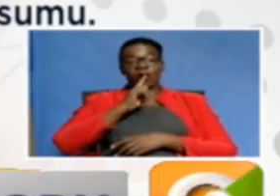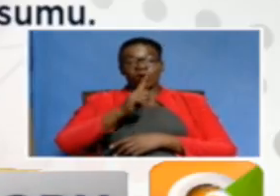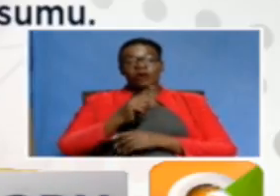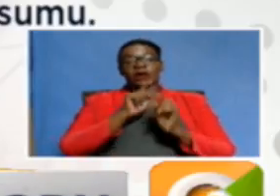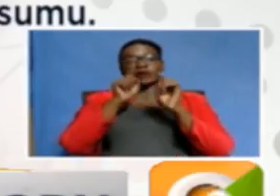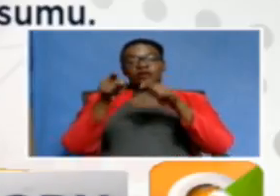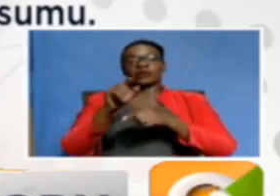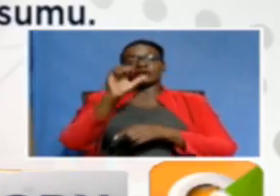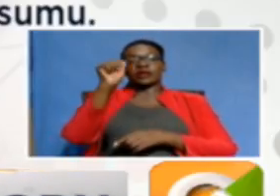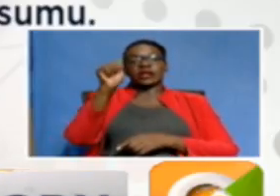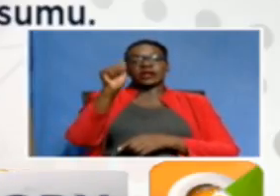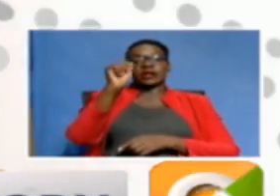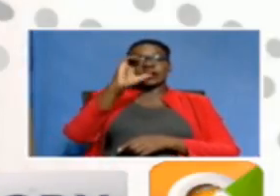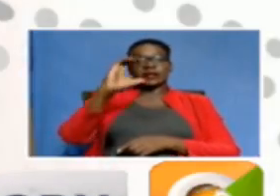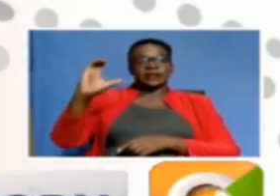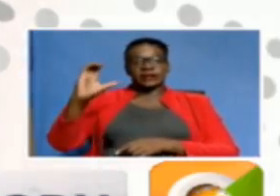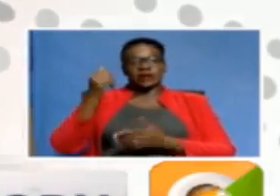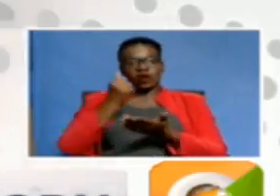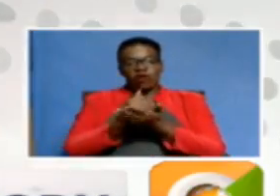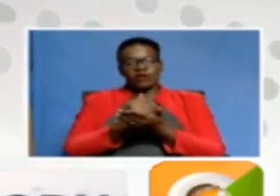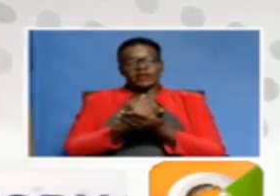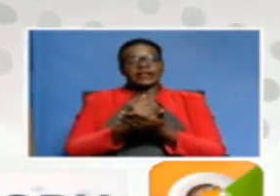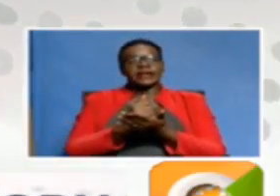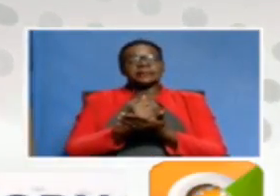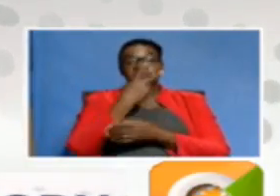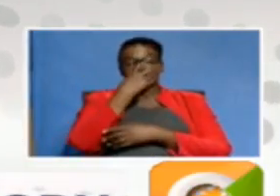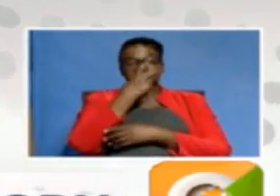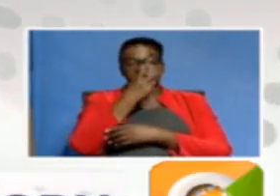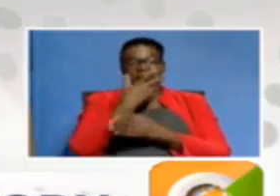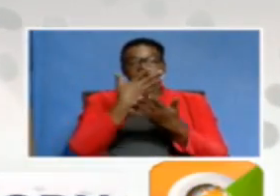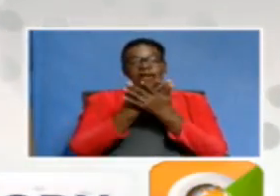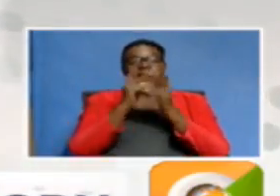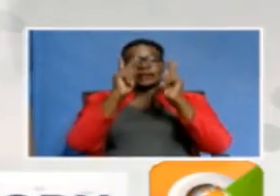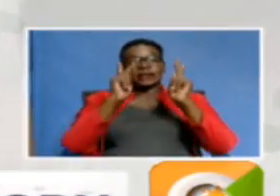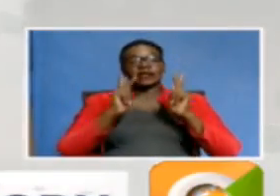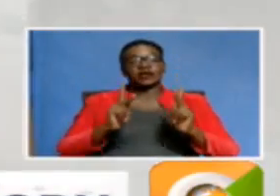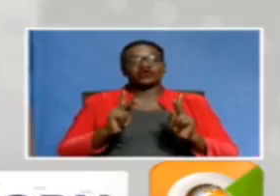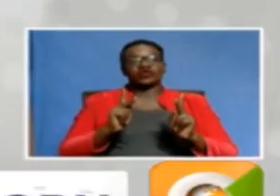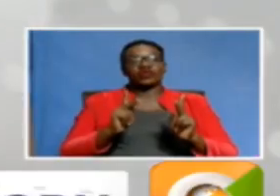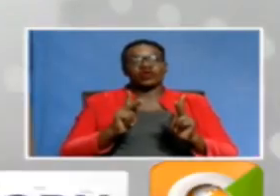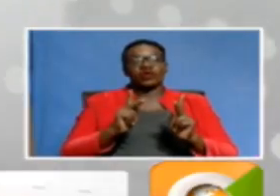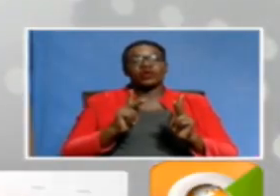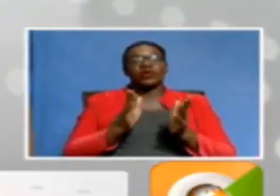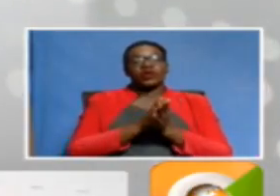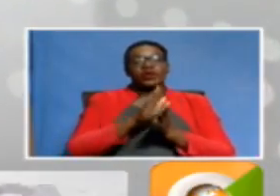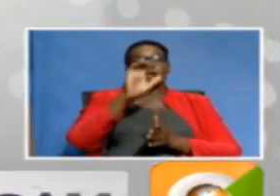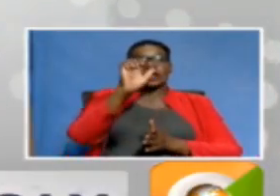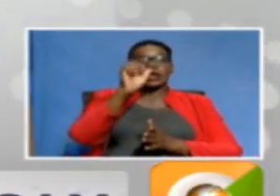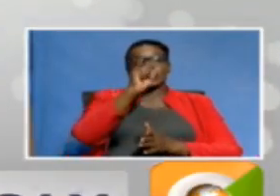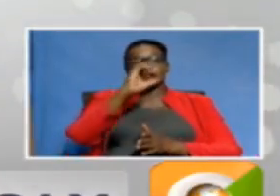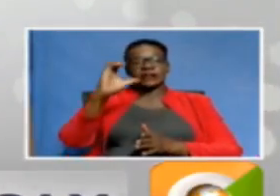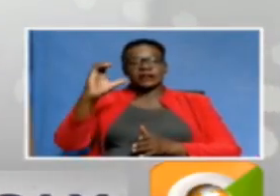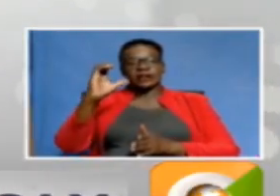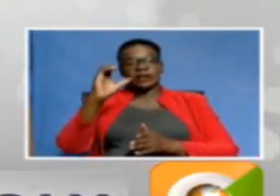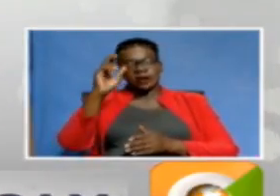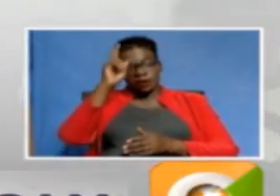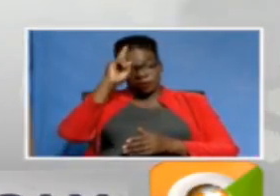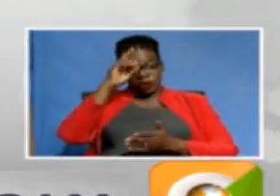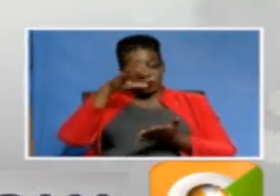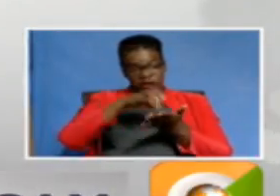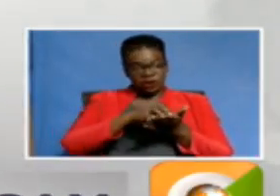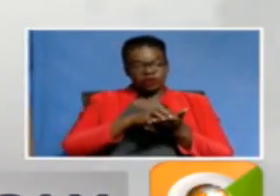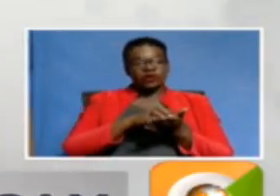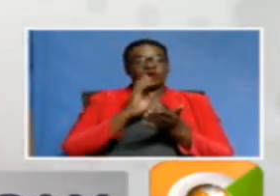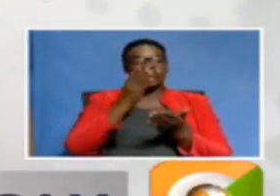offices immediately. The suspects are being held at the Kisumu and ESCC police stations and will be charged with conspiracy to commit